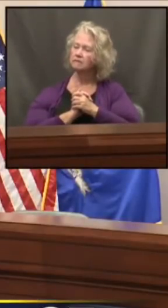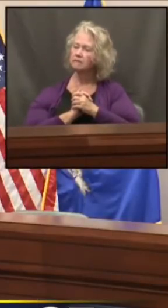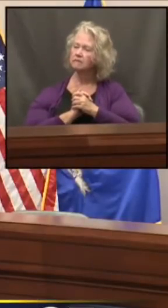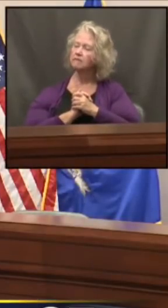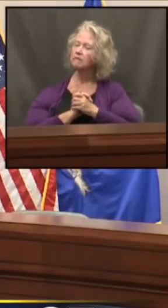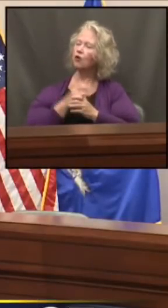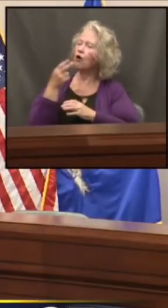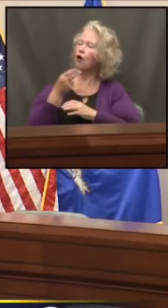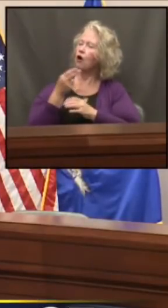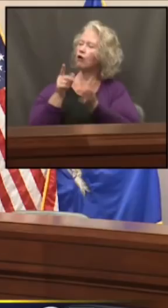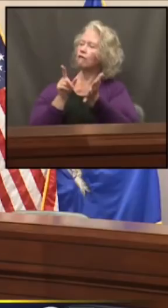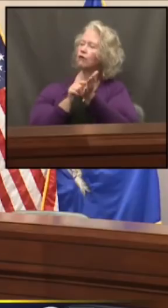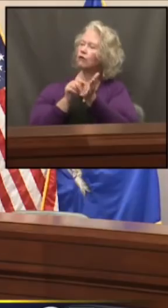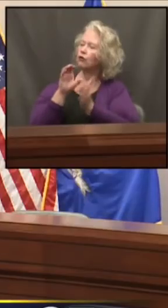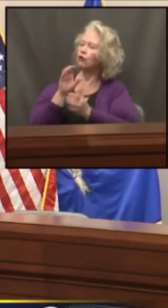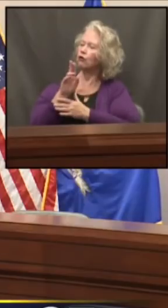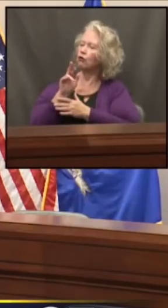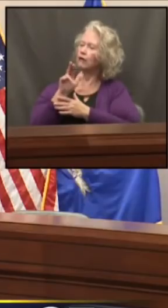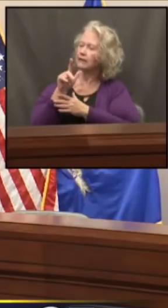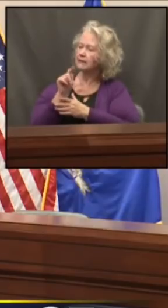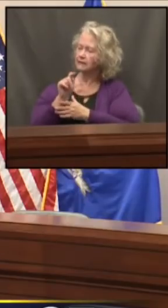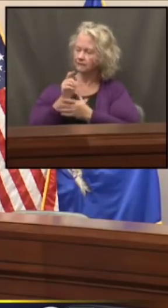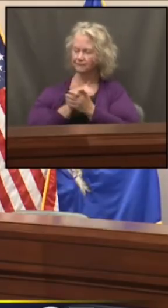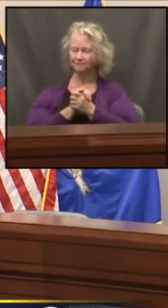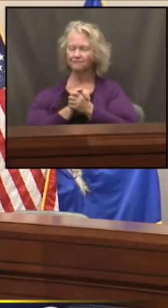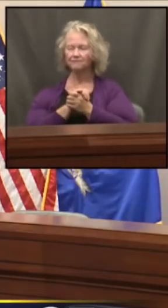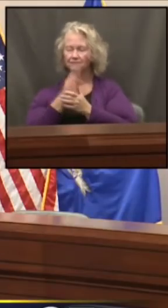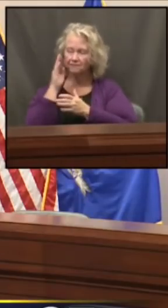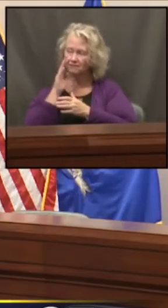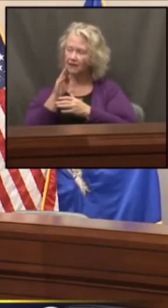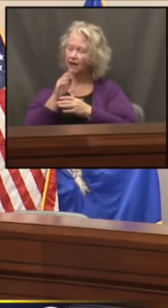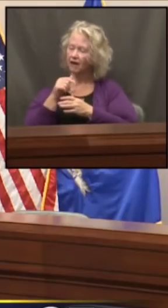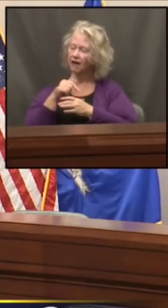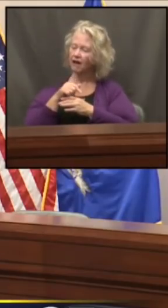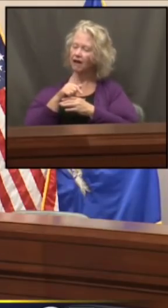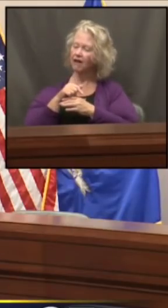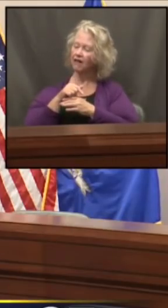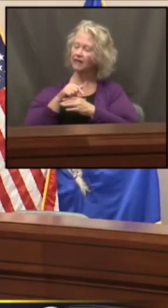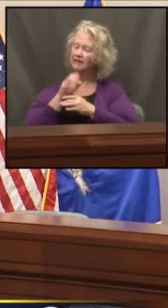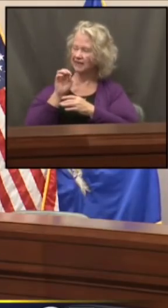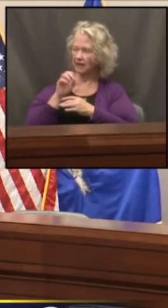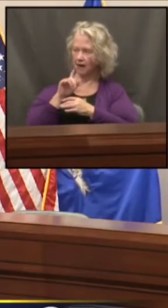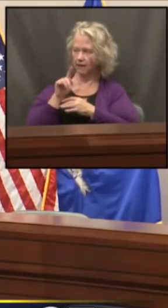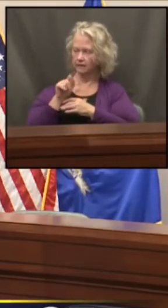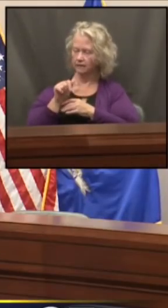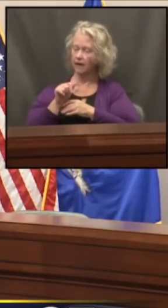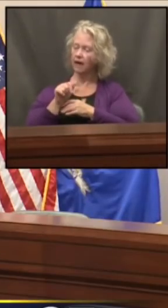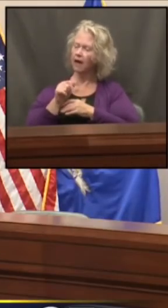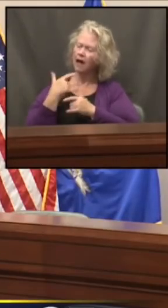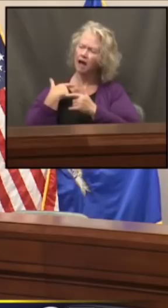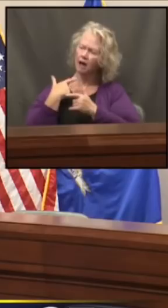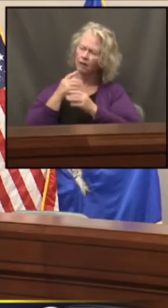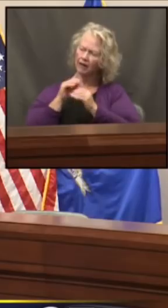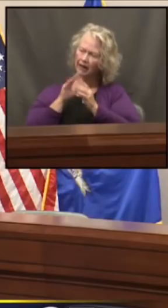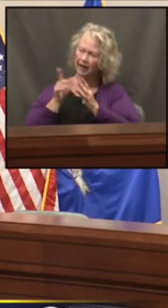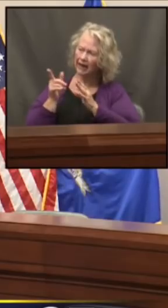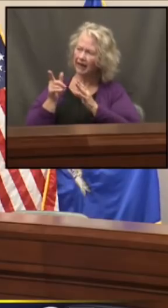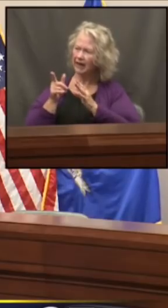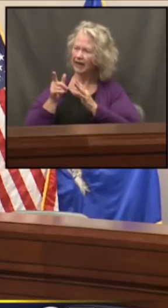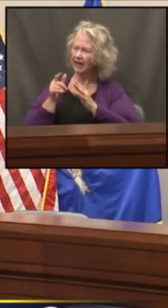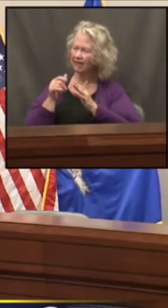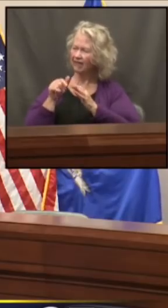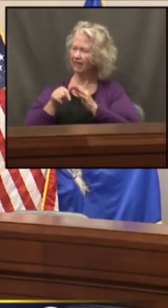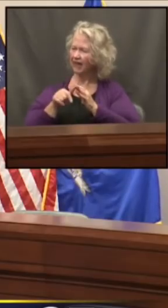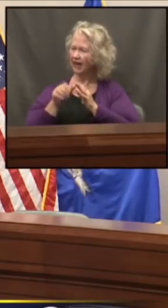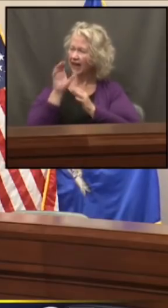The Hartford Current. Hi, Governor. It's Eliza from the Current. I just wanted to clarify, how exactly will the state